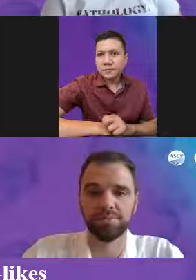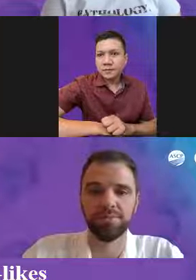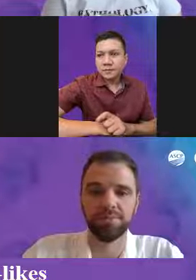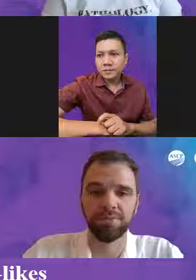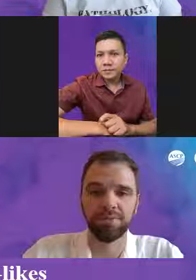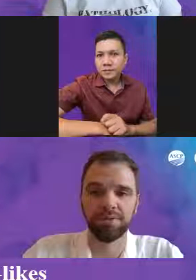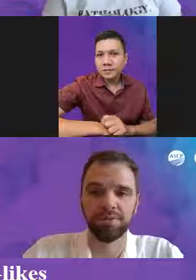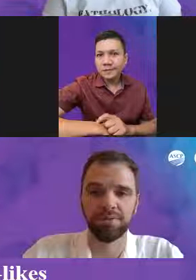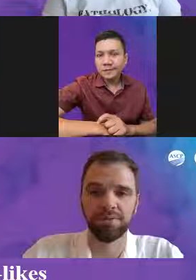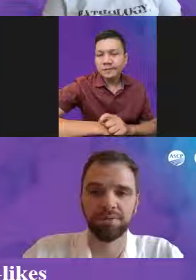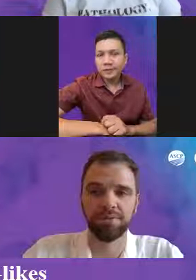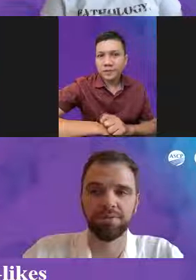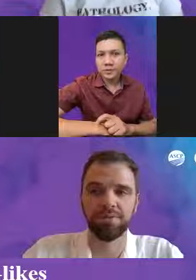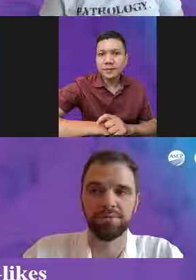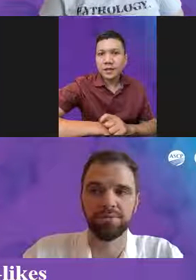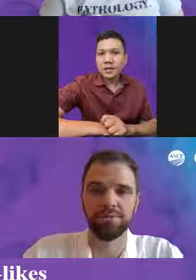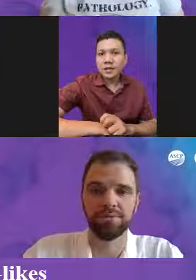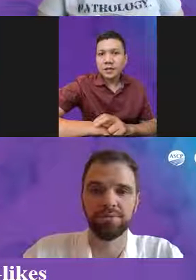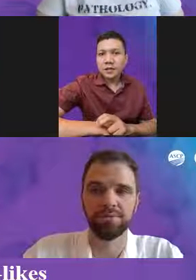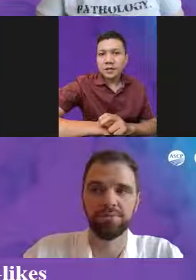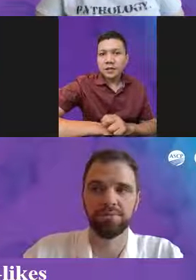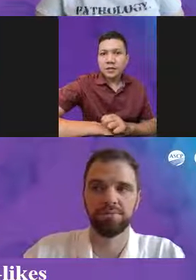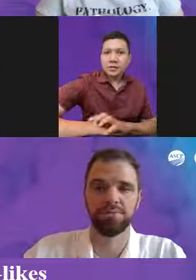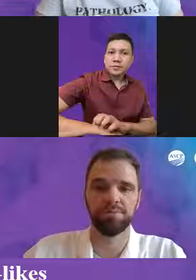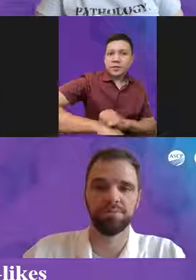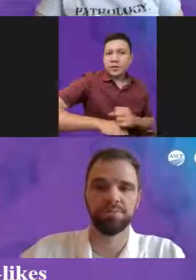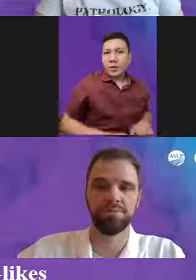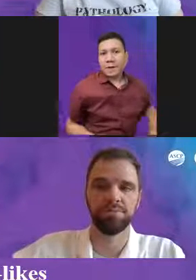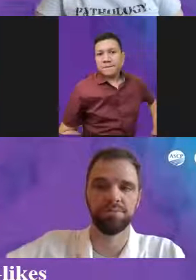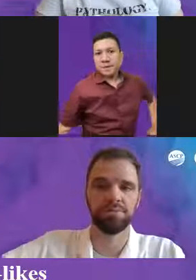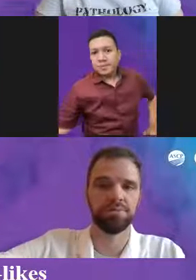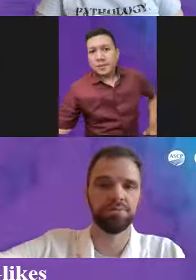strategy to help this patient, right? So